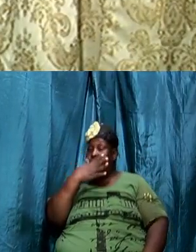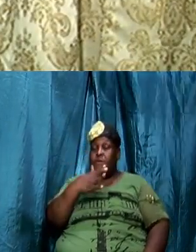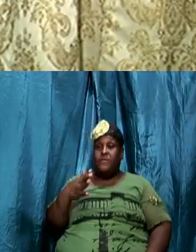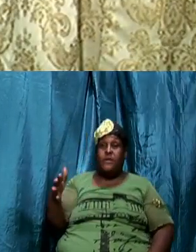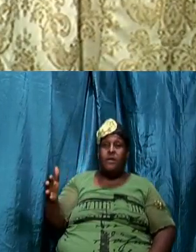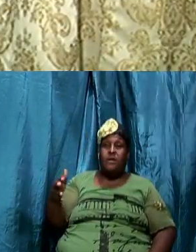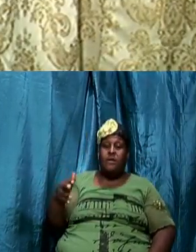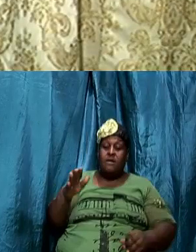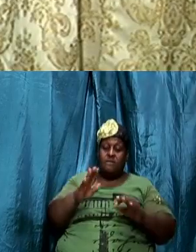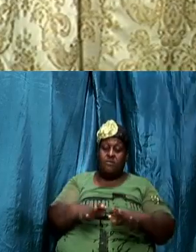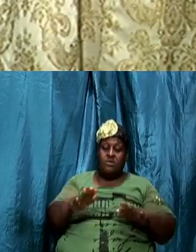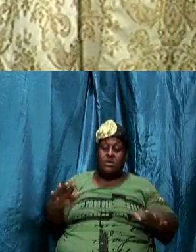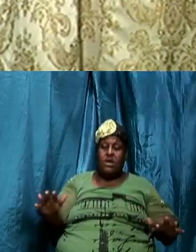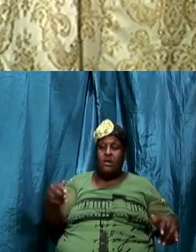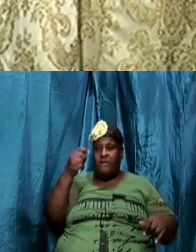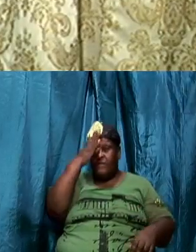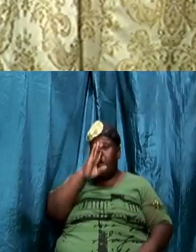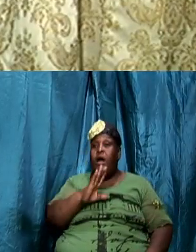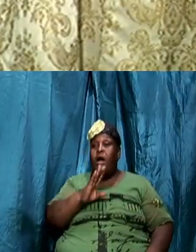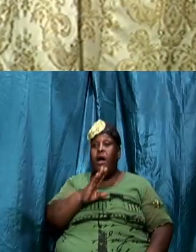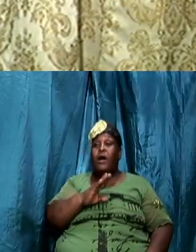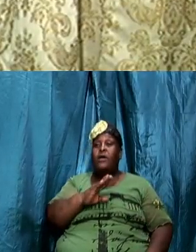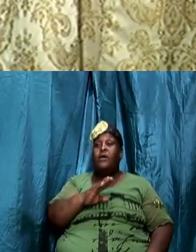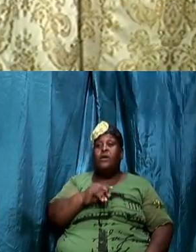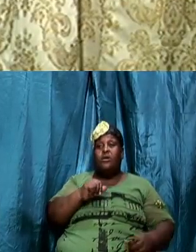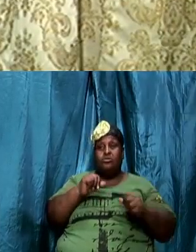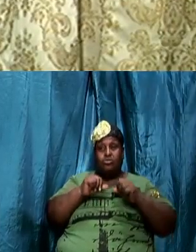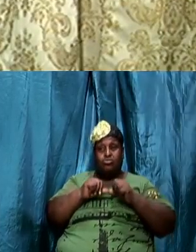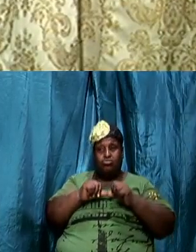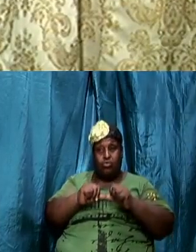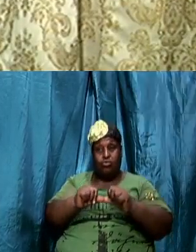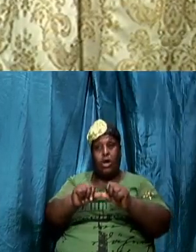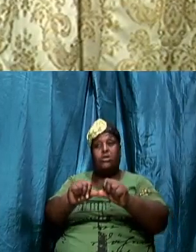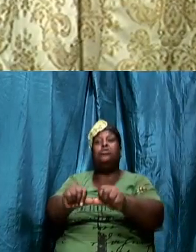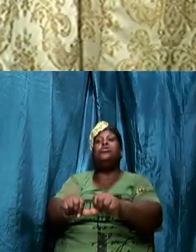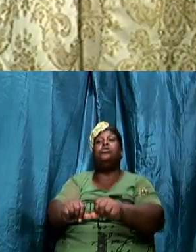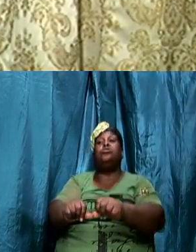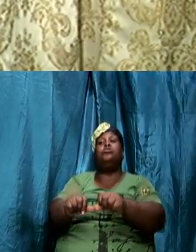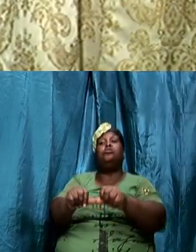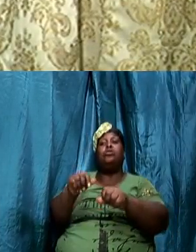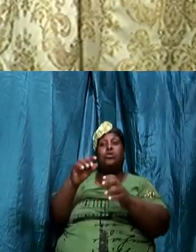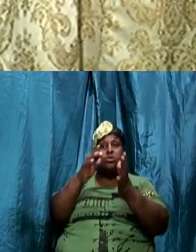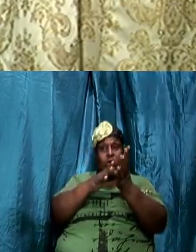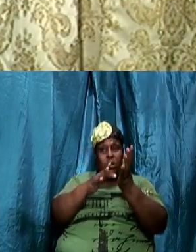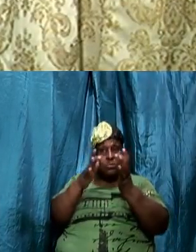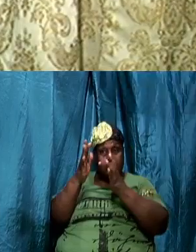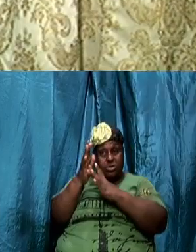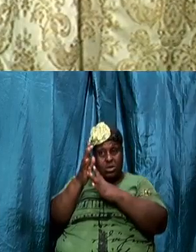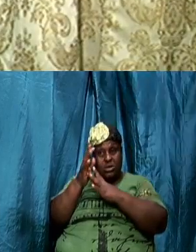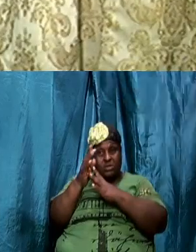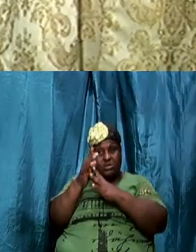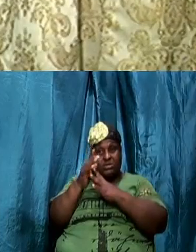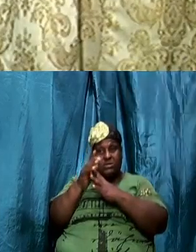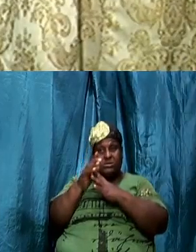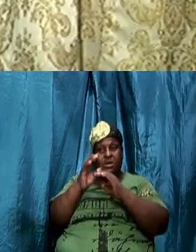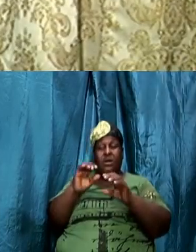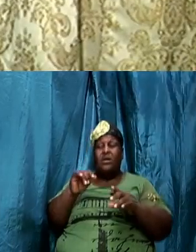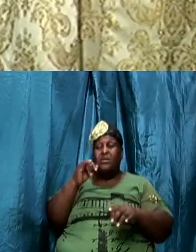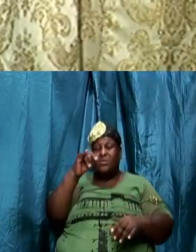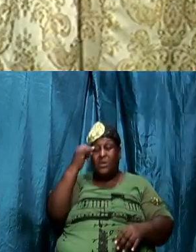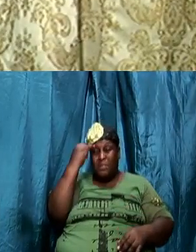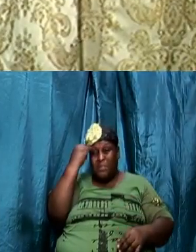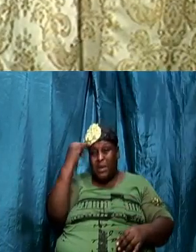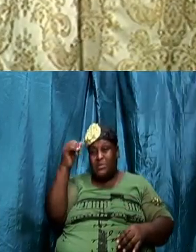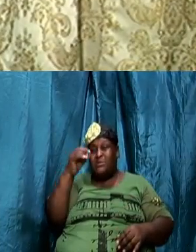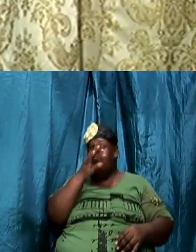a child of God to pursue Jesus. Can you imagine us in prayer? Can you imagine us in fasting? Can